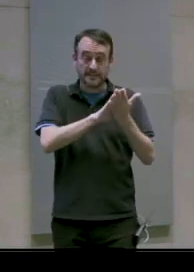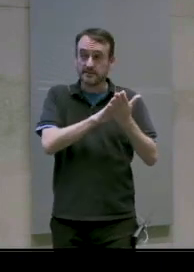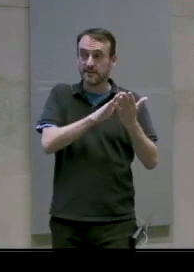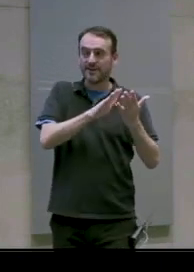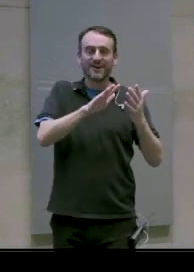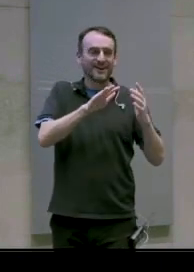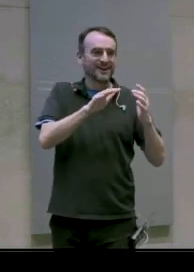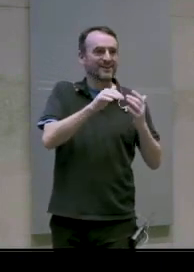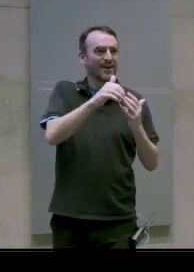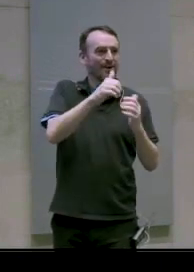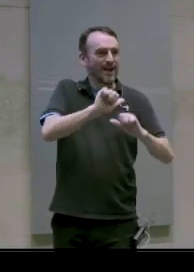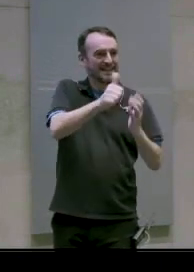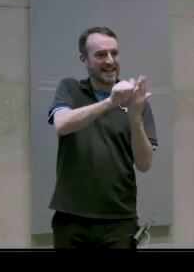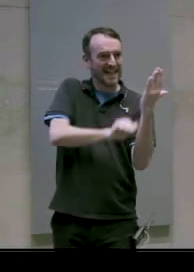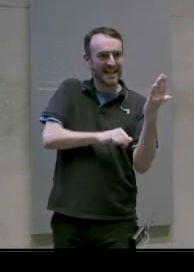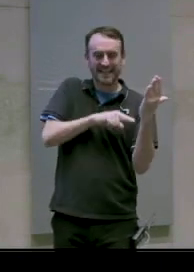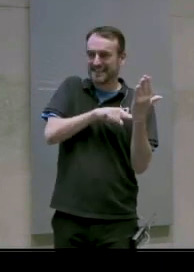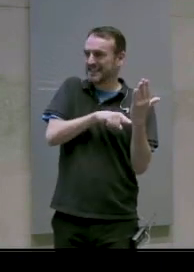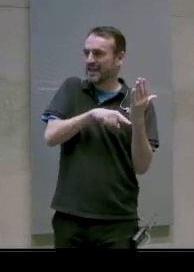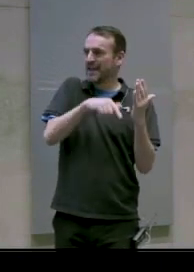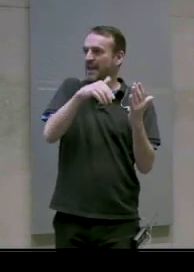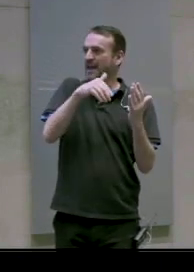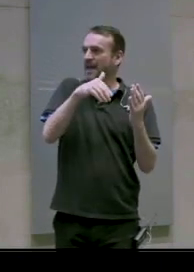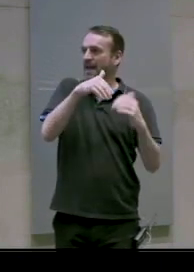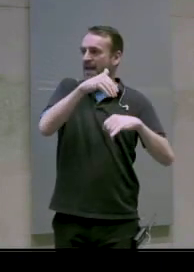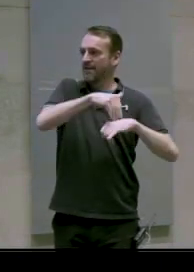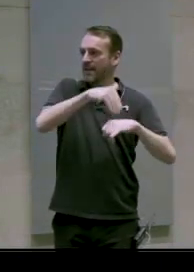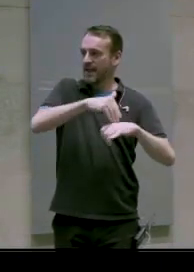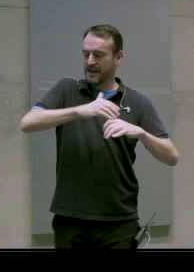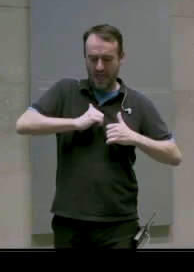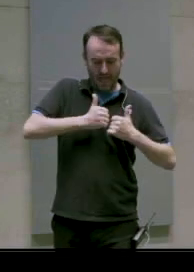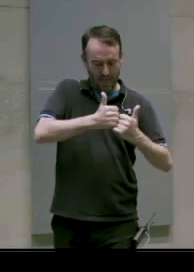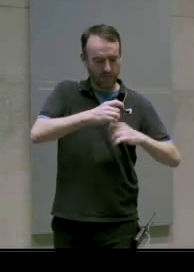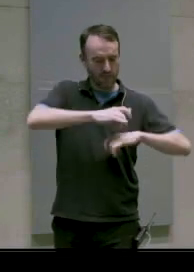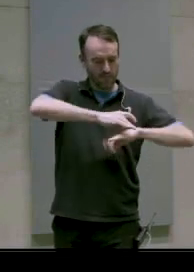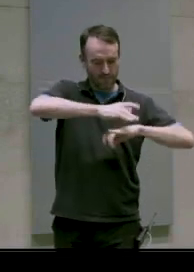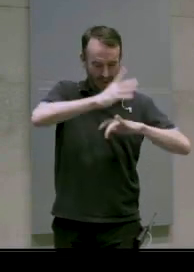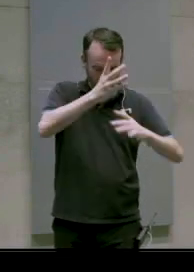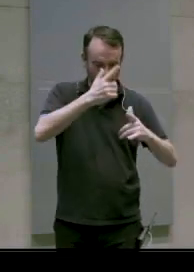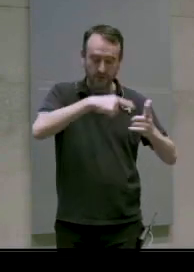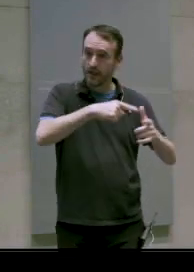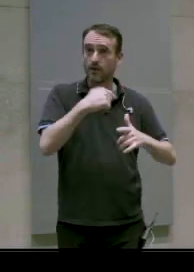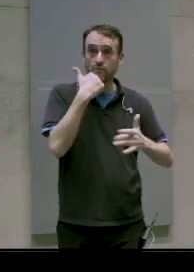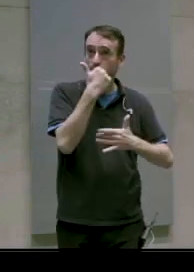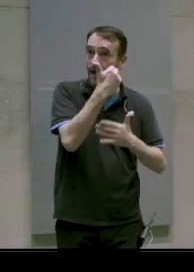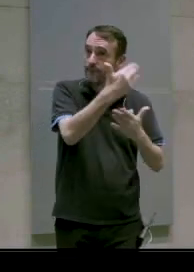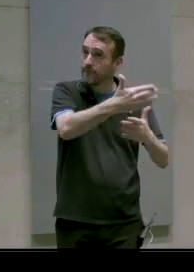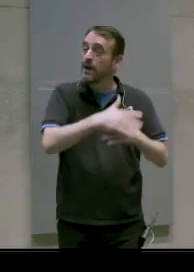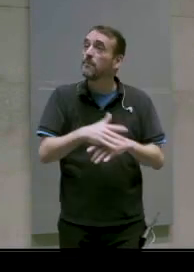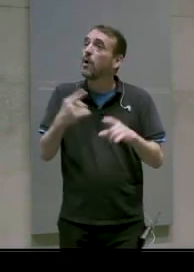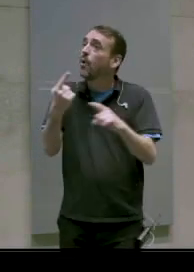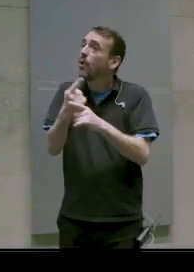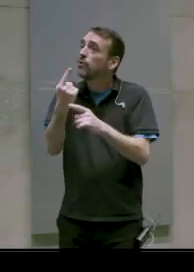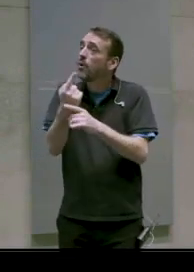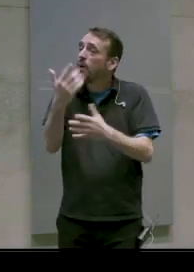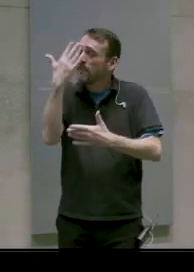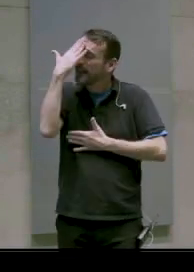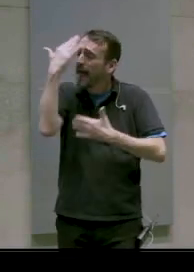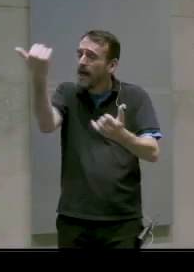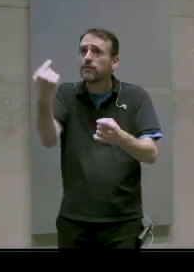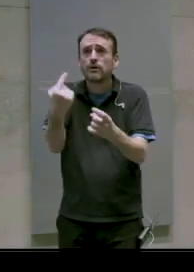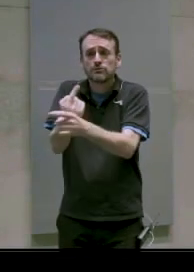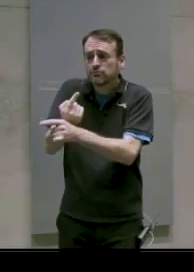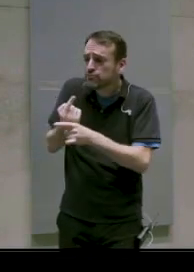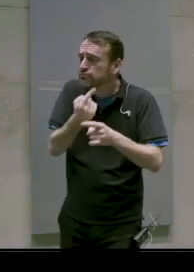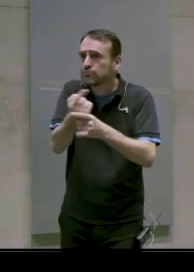lists for seeing a mental health professional in the first place. Talking about mental health is also still a taboo and frowned upon by many.